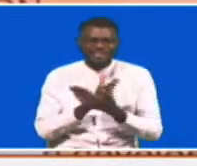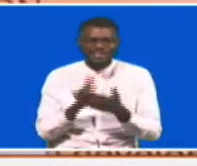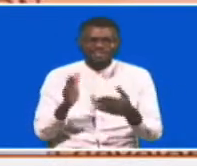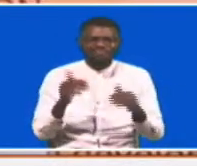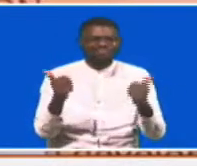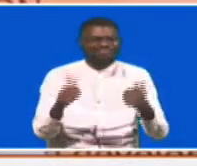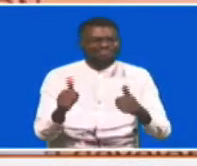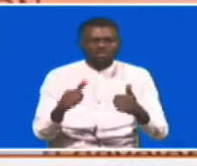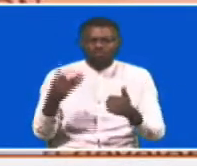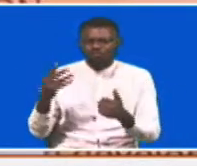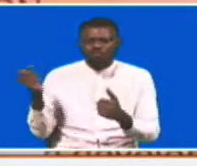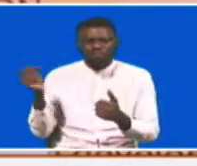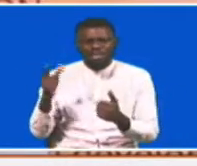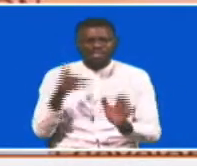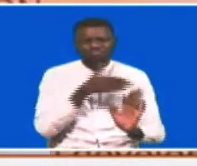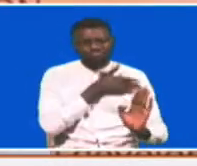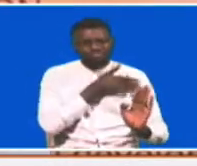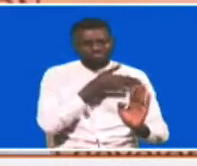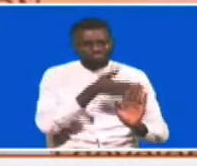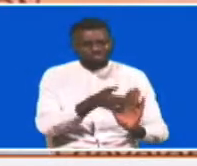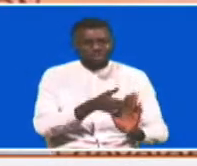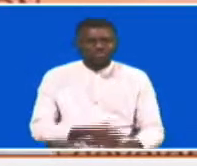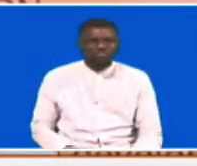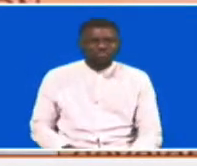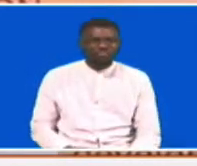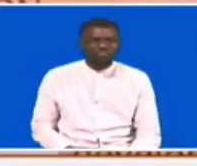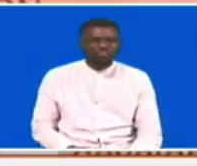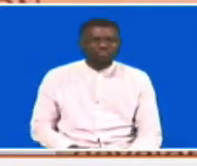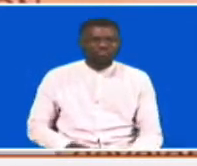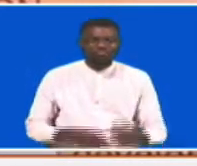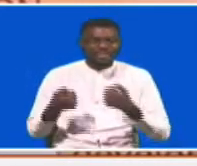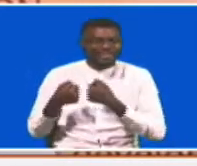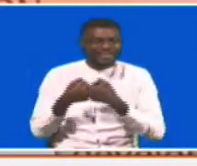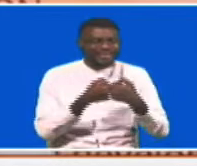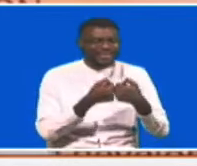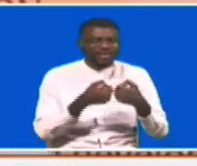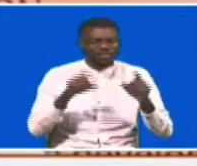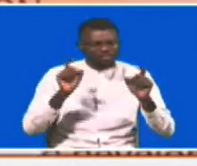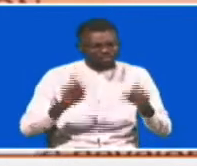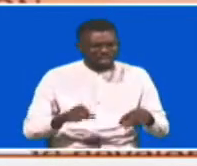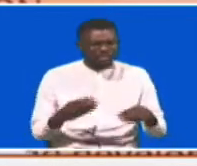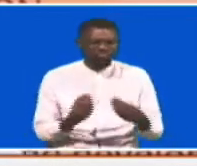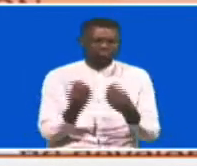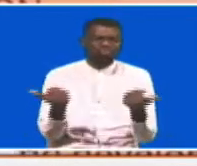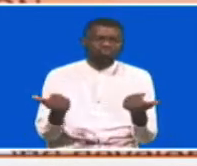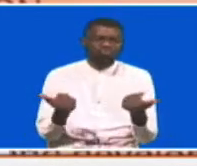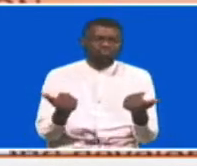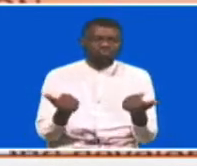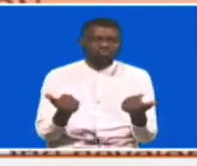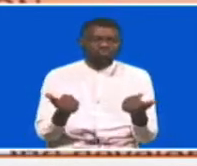the 4 months. Such hurdles must be overcome so that